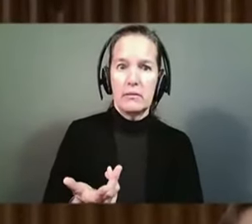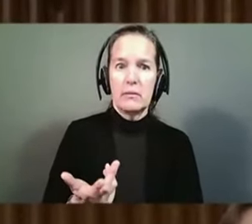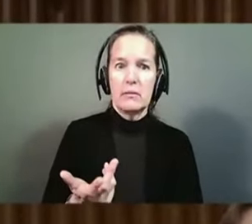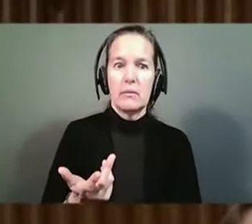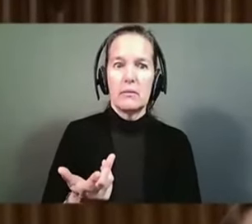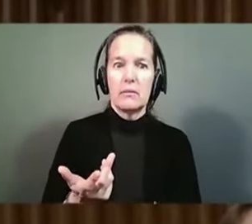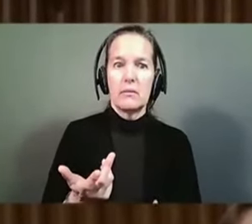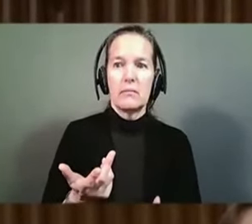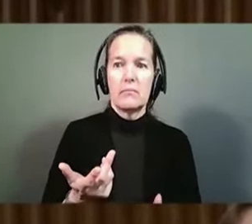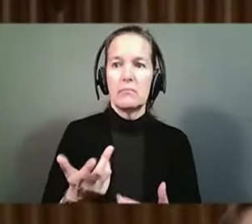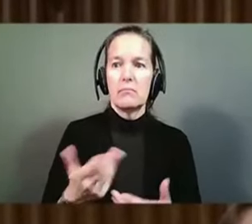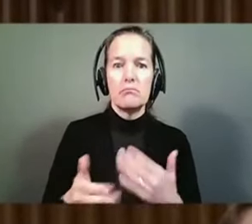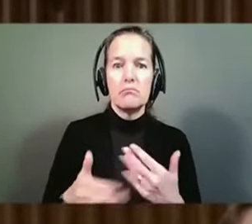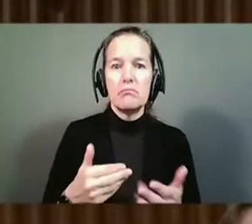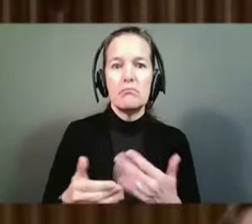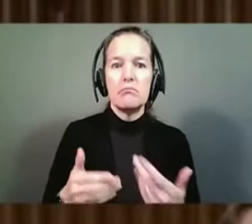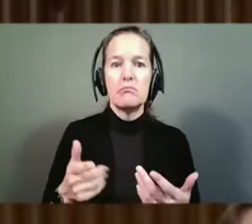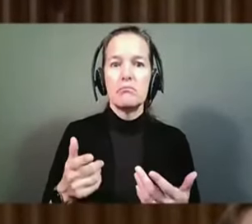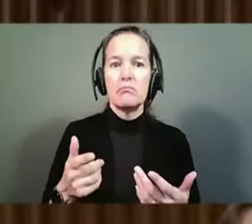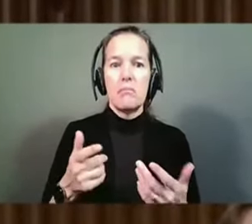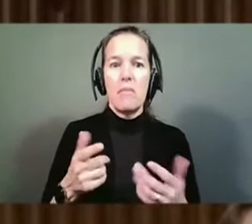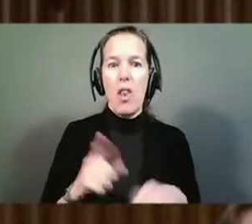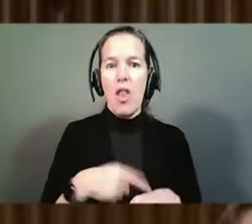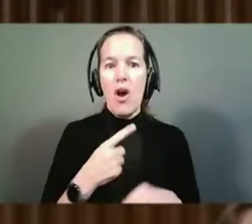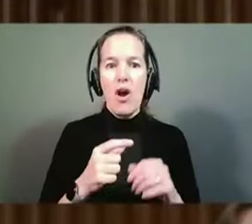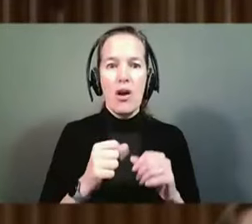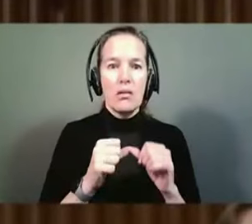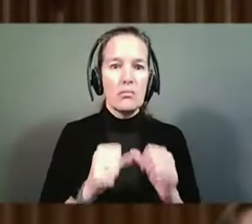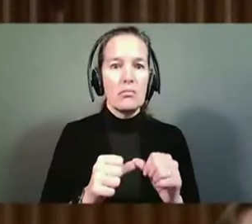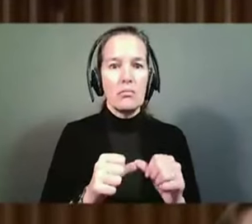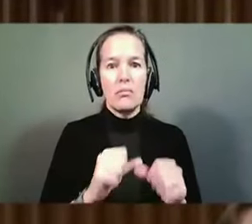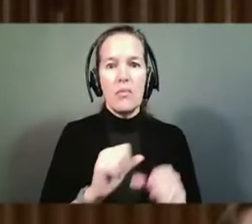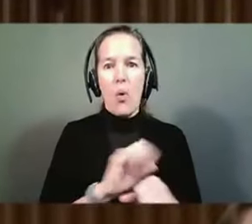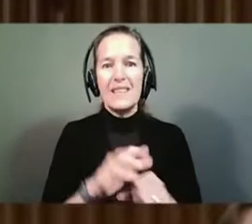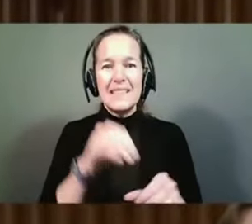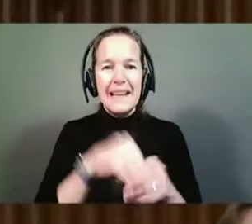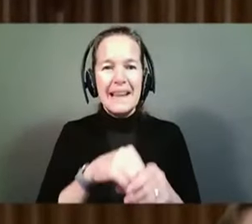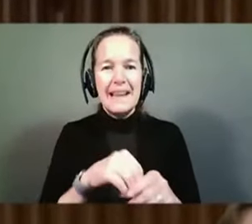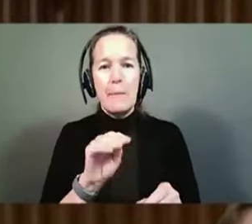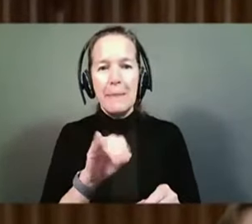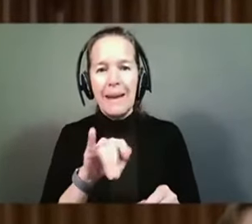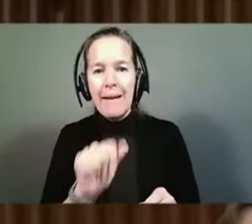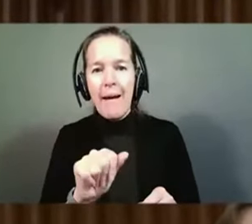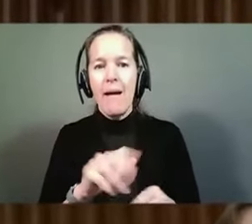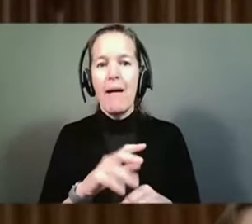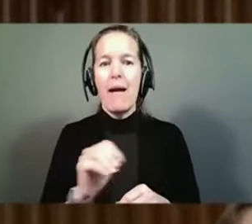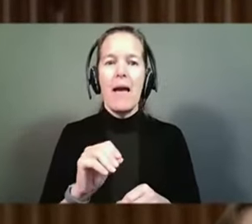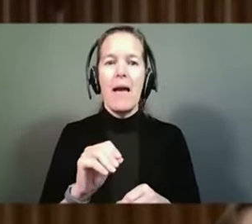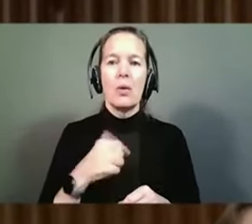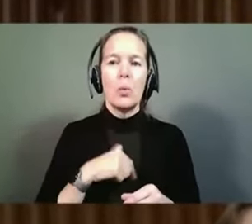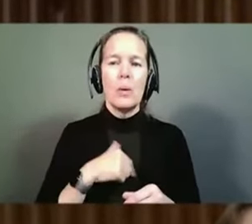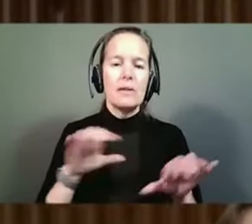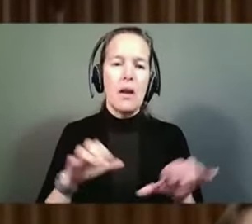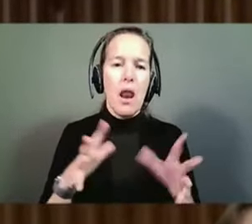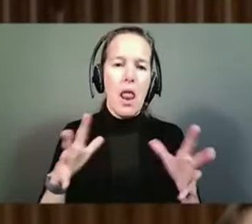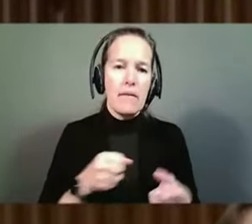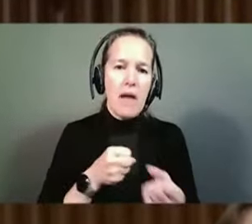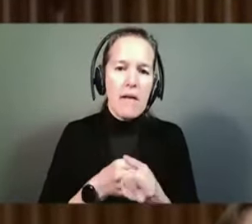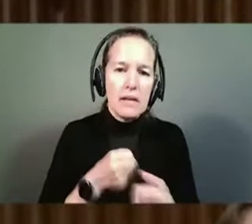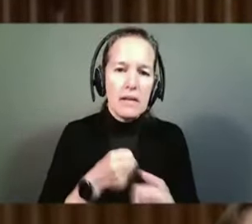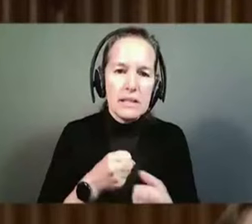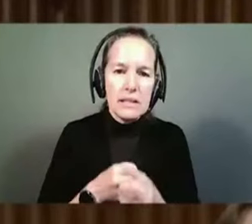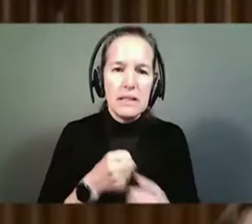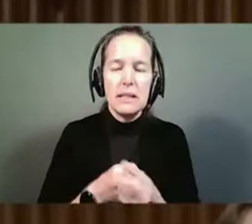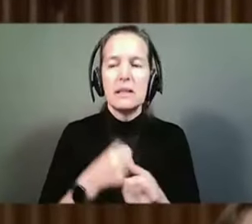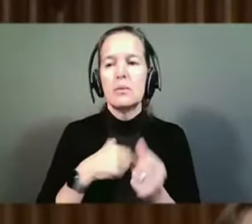the media attention that it has gotten and then all of the grassroots advocacy that we've done to educate, you know, providers and